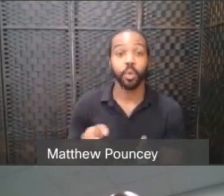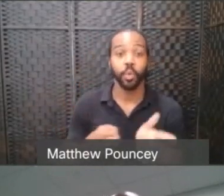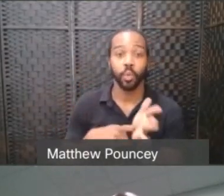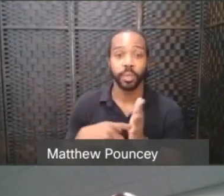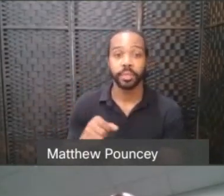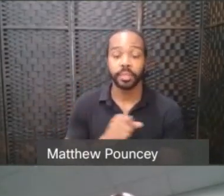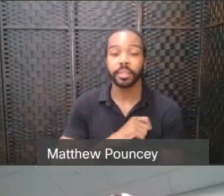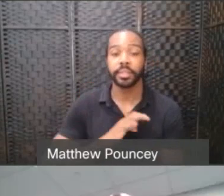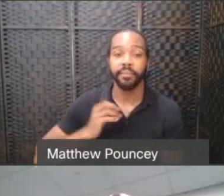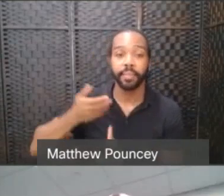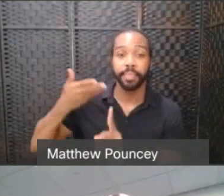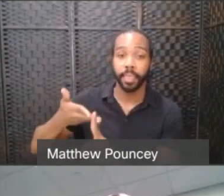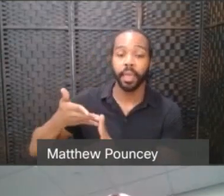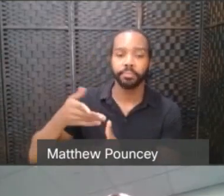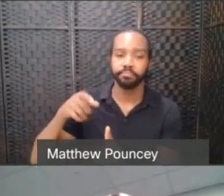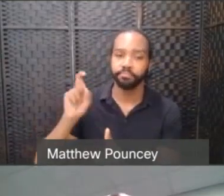be vaccinated.